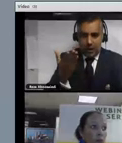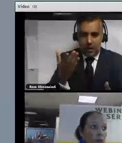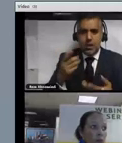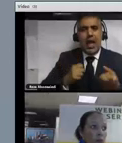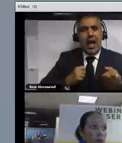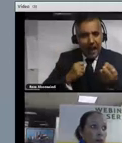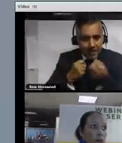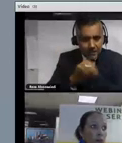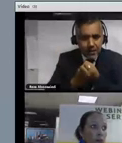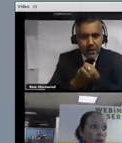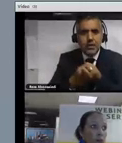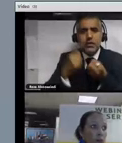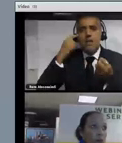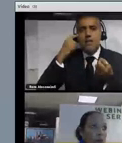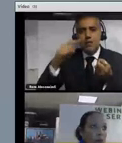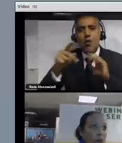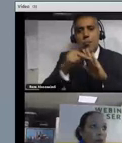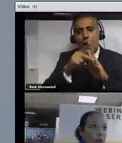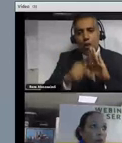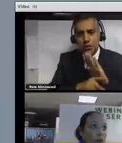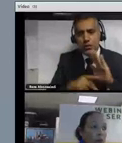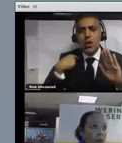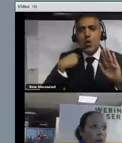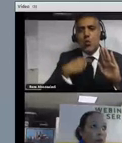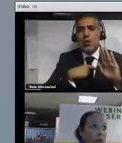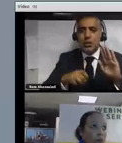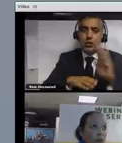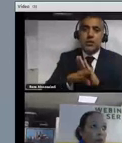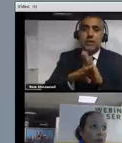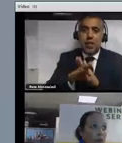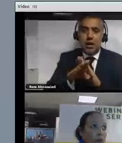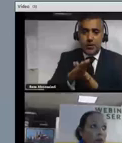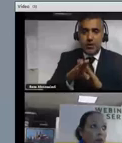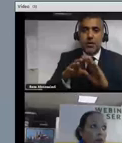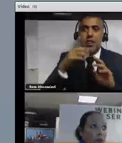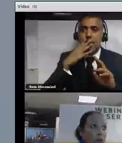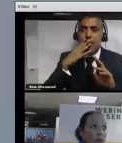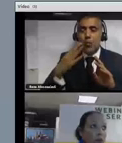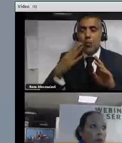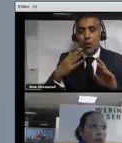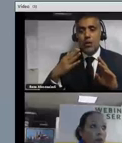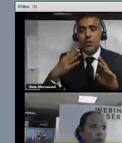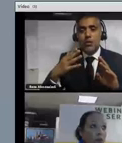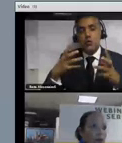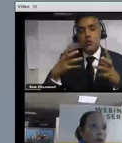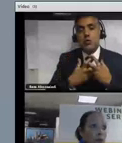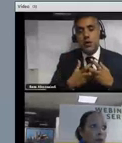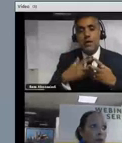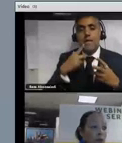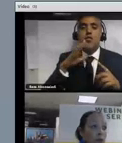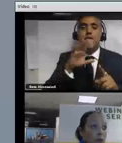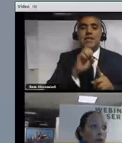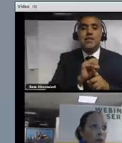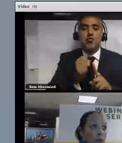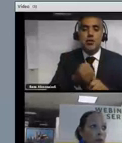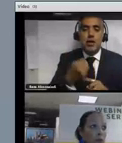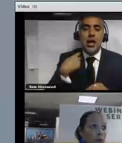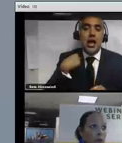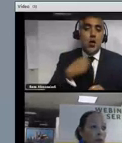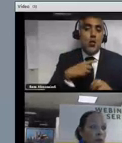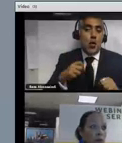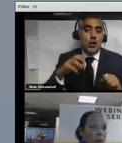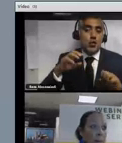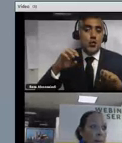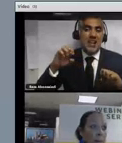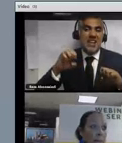advocate for policies. We want to be able to develop ones that are well suited for the situation, and we want to be able to evaluate